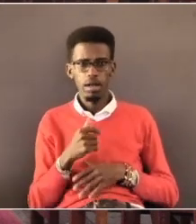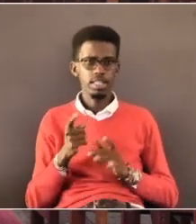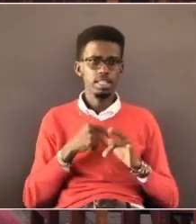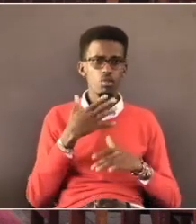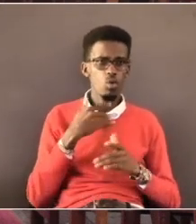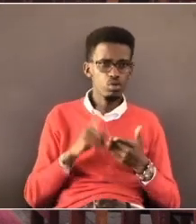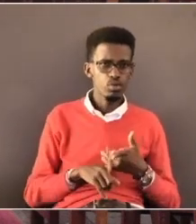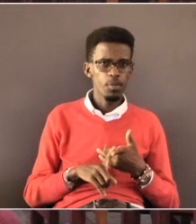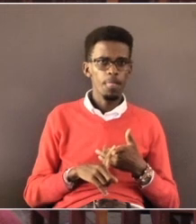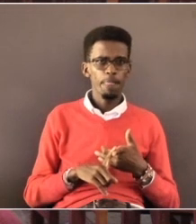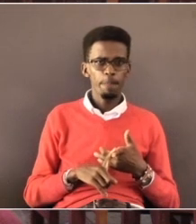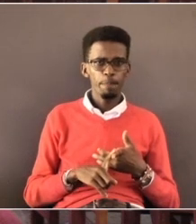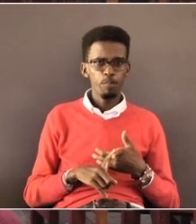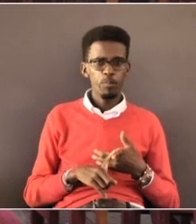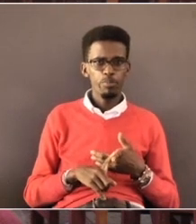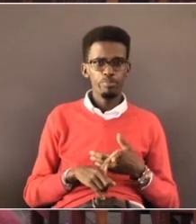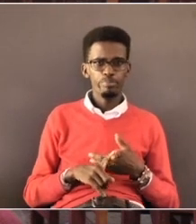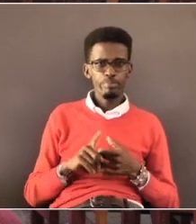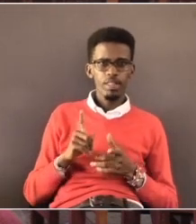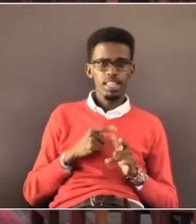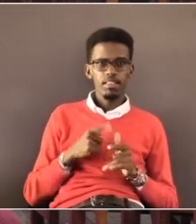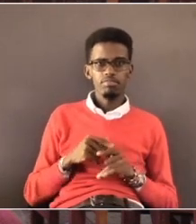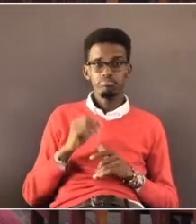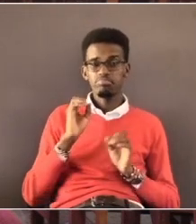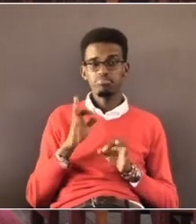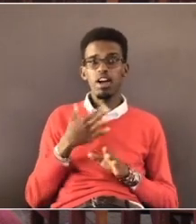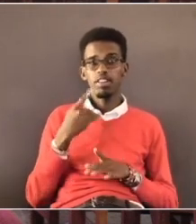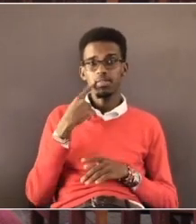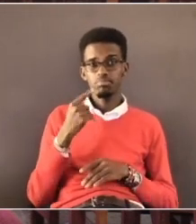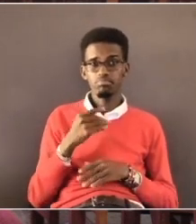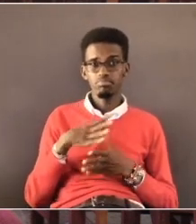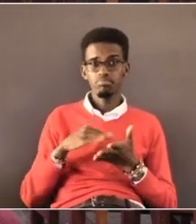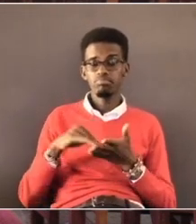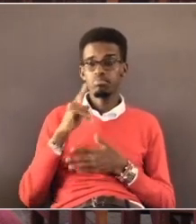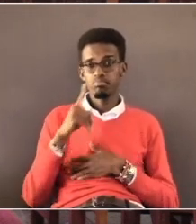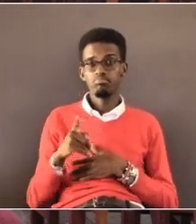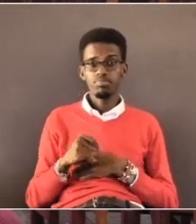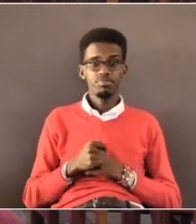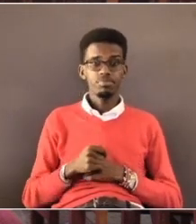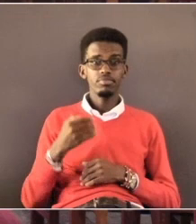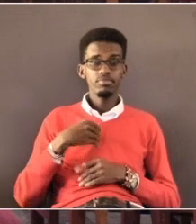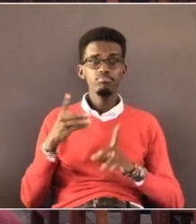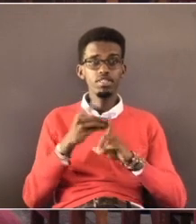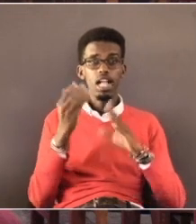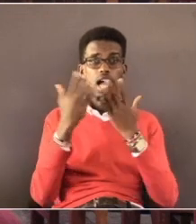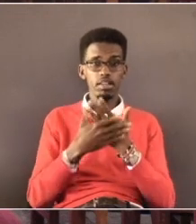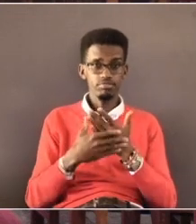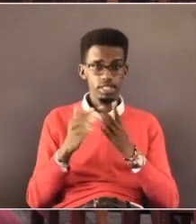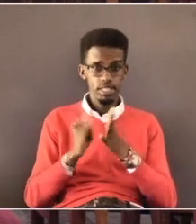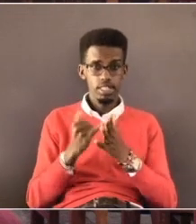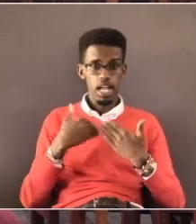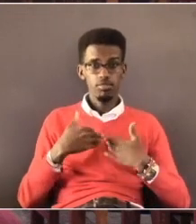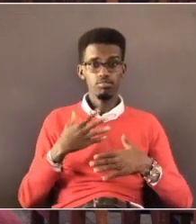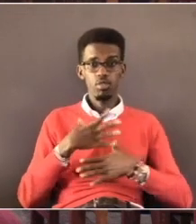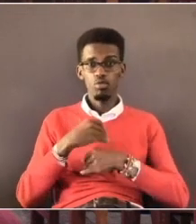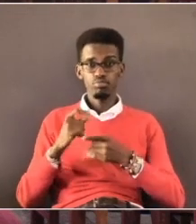want to use a meme. You come across a meme and you're like, I want to send this. There's the late night texts or the calls. You hang